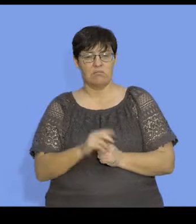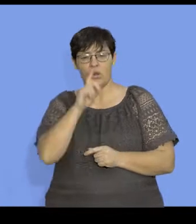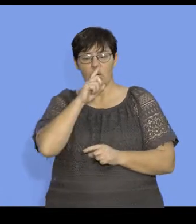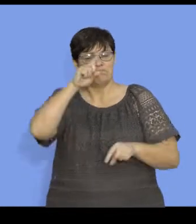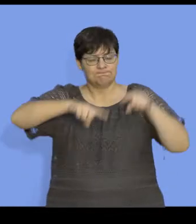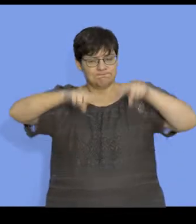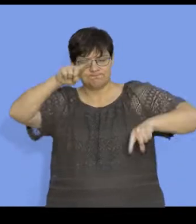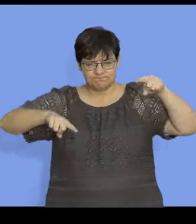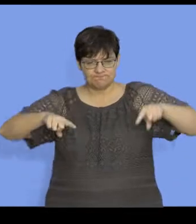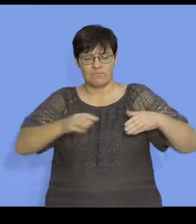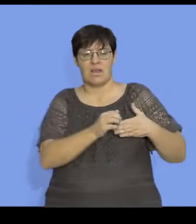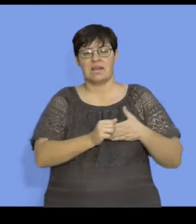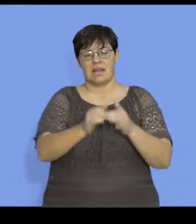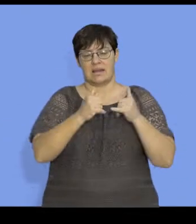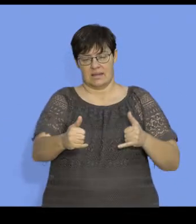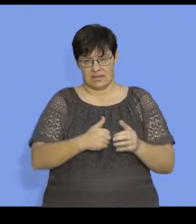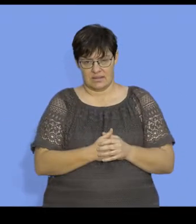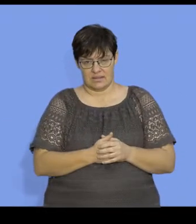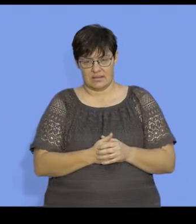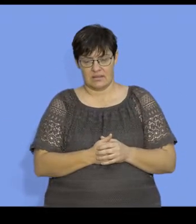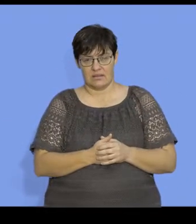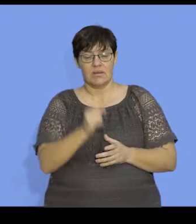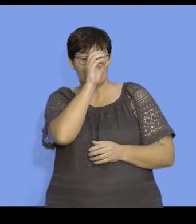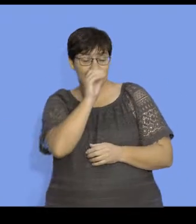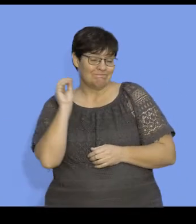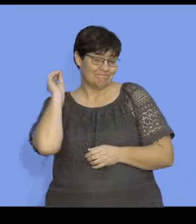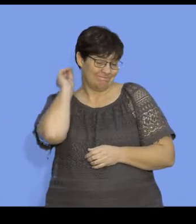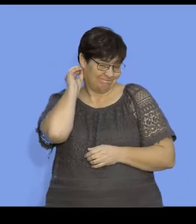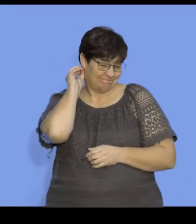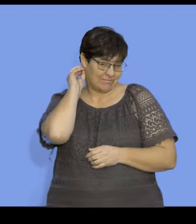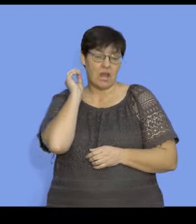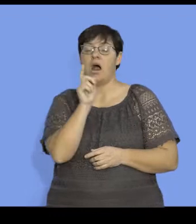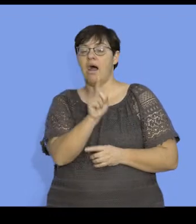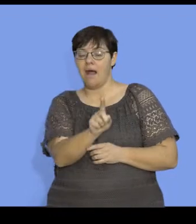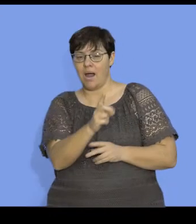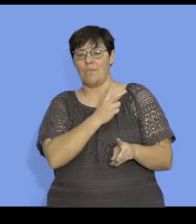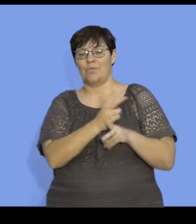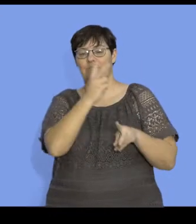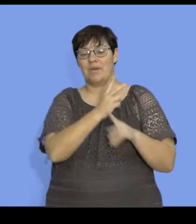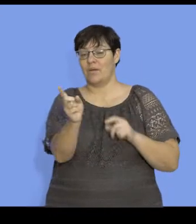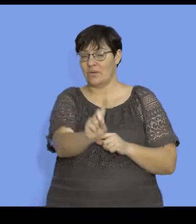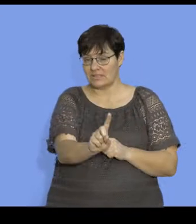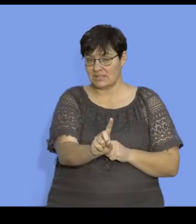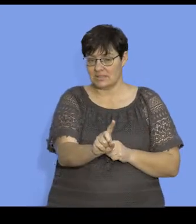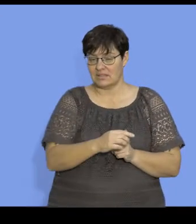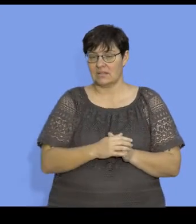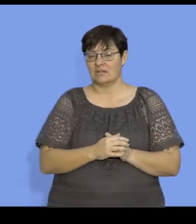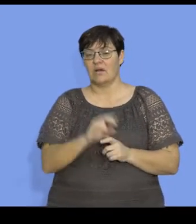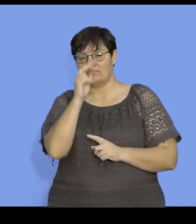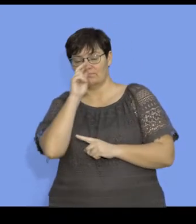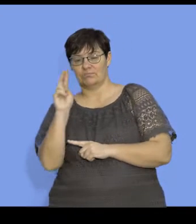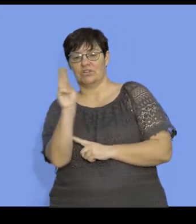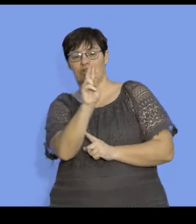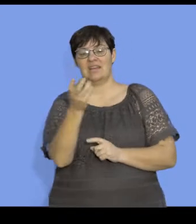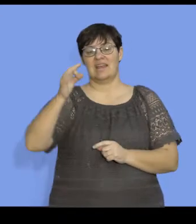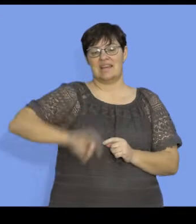guidelines that we need to take into consideration when we are preparing the projected income statement. Okay, now